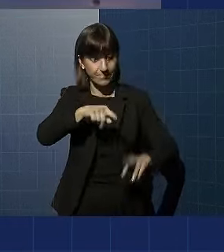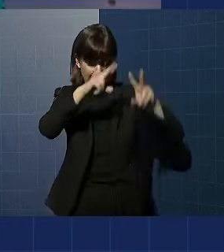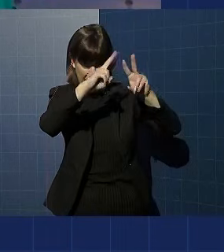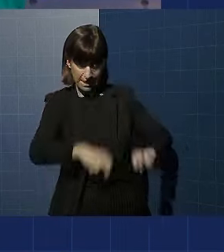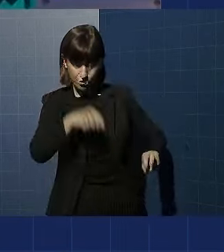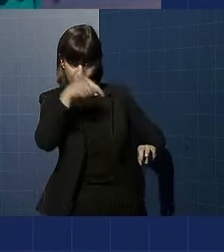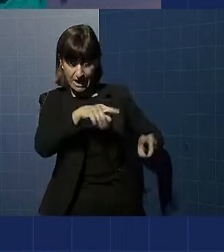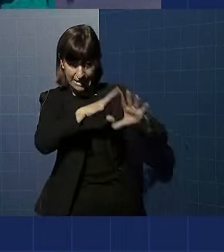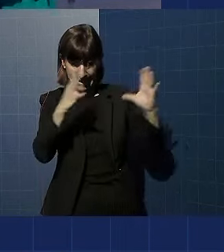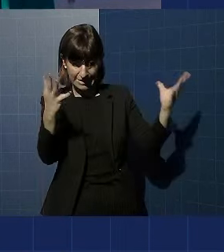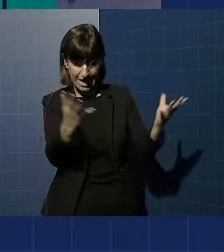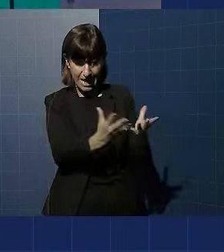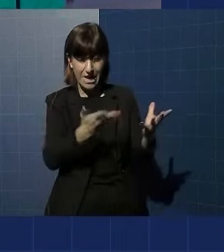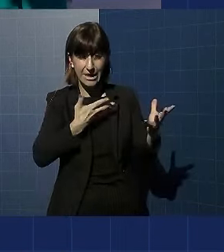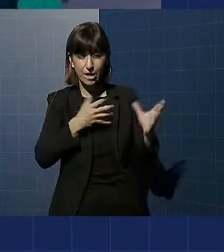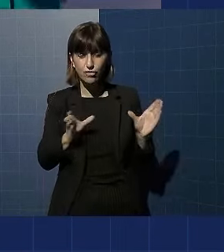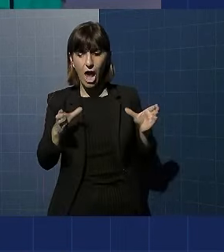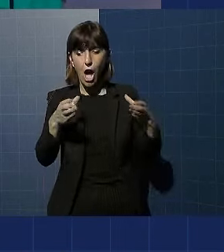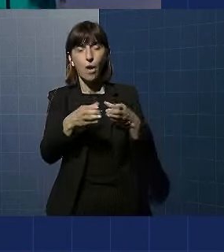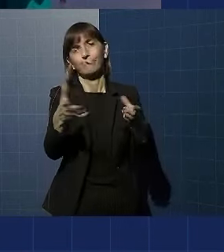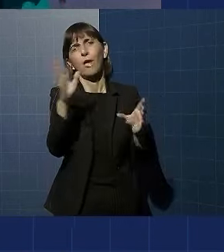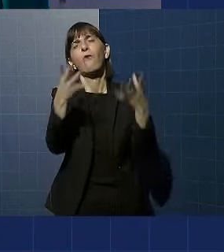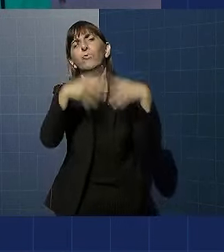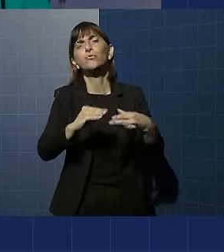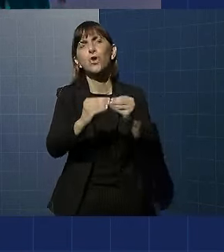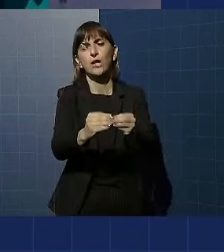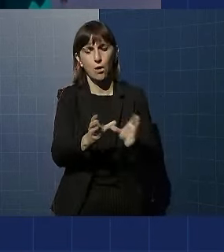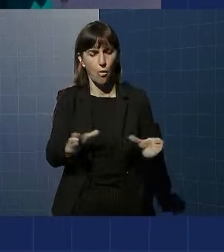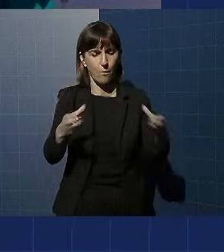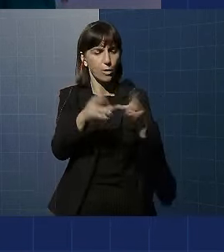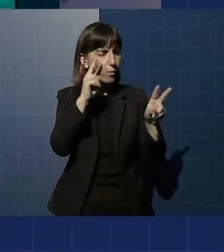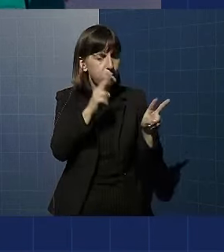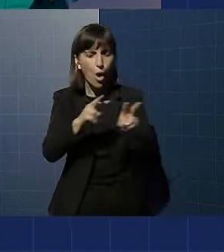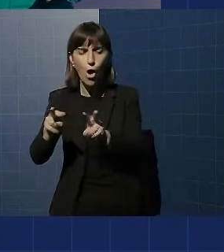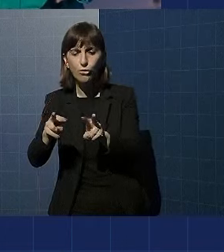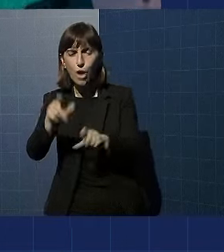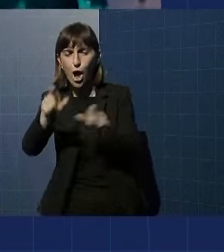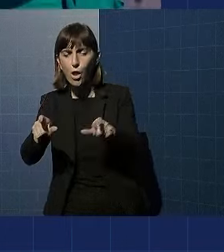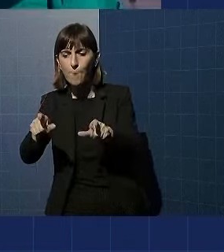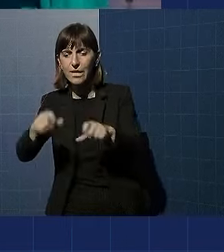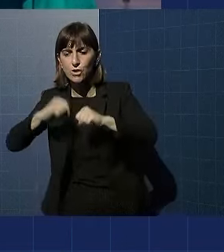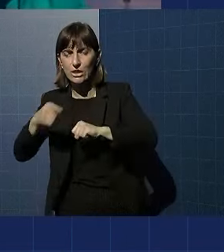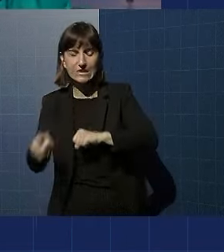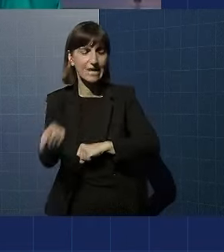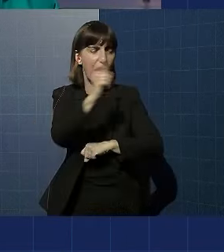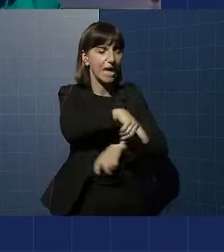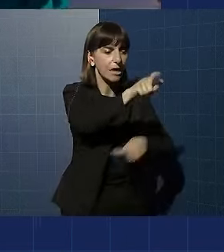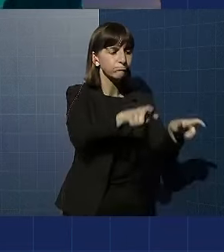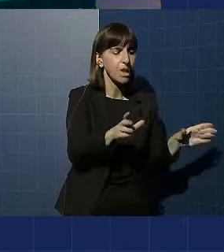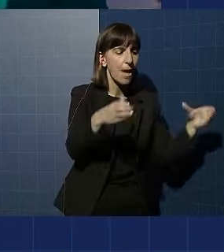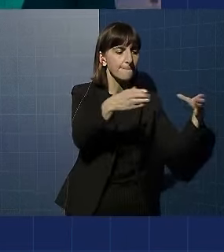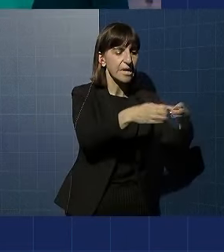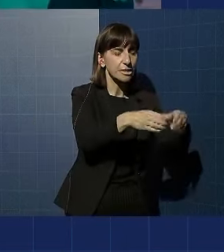of patients with osteoporosis and we compare them with each other and we do research. But usually we only get the patient